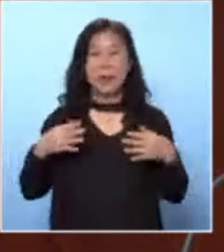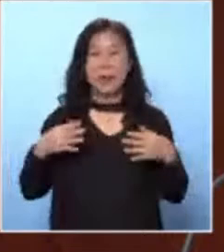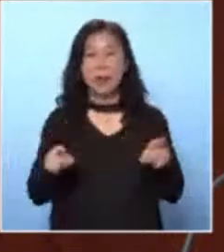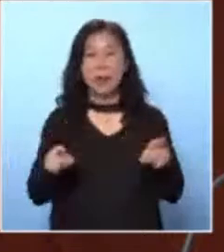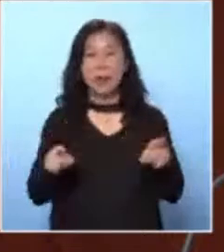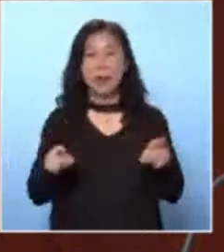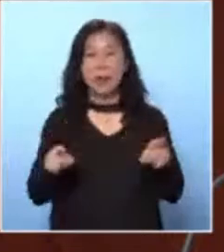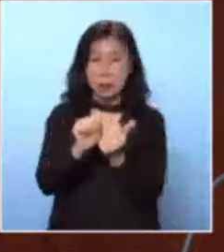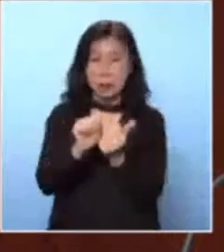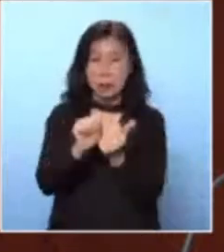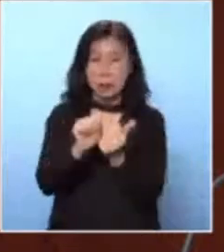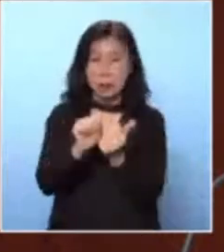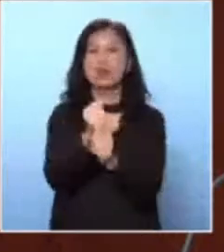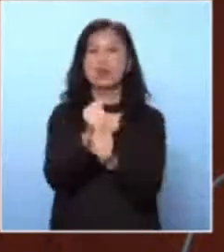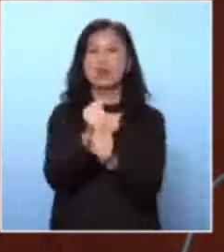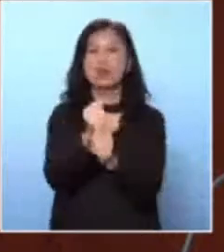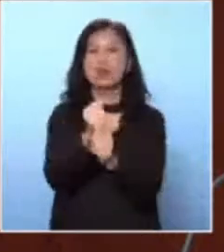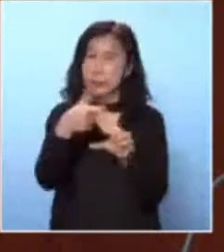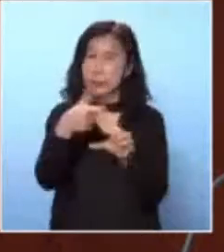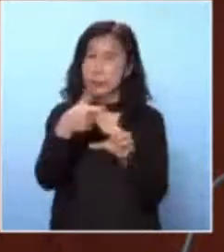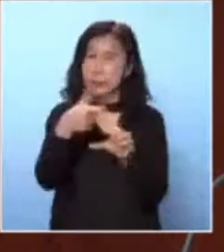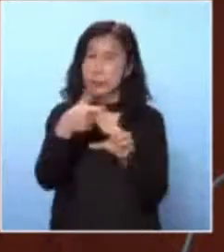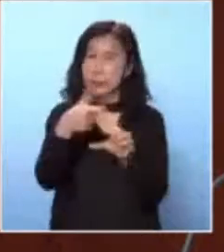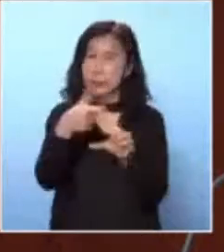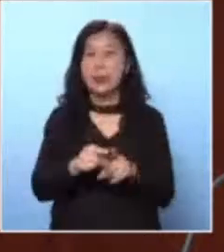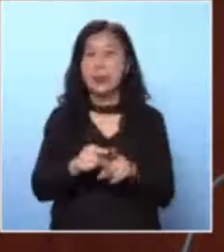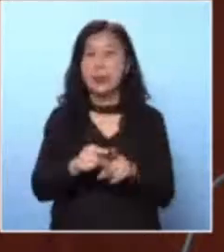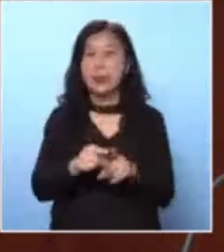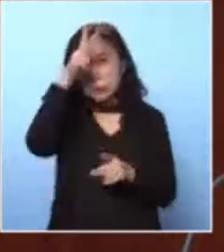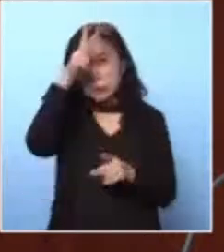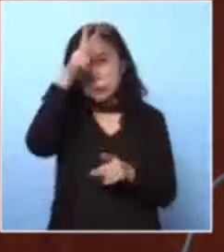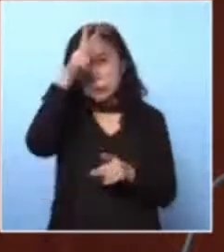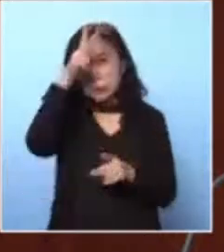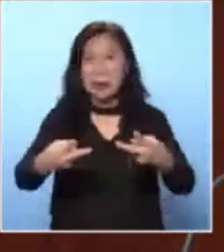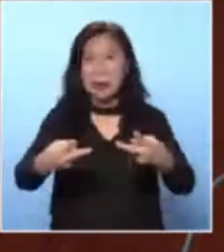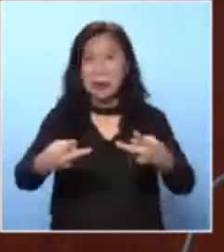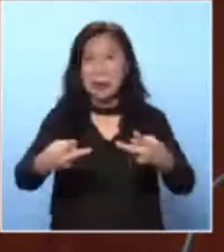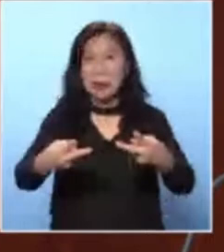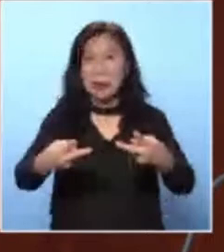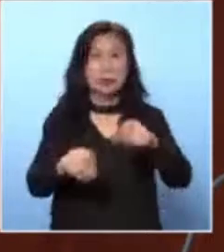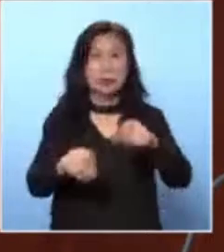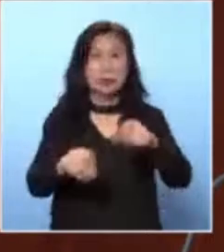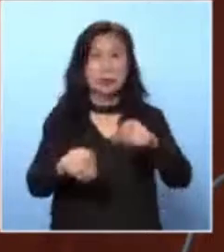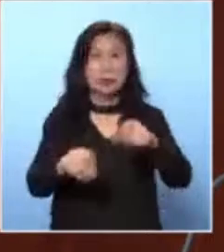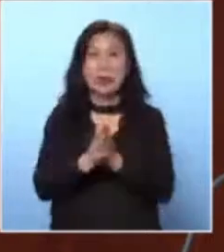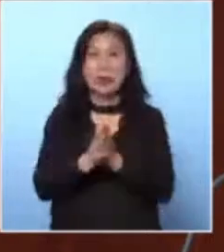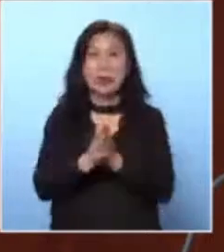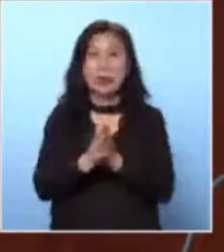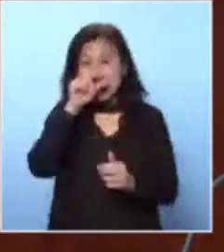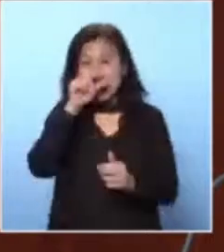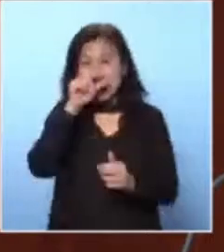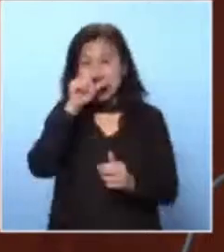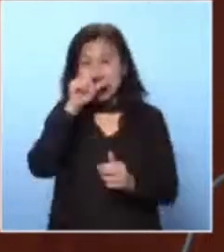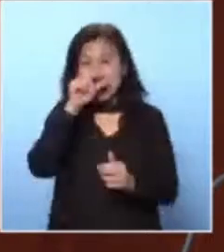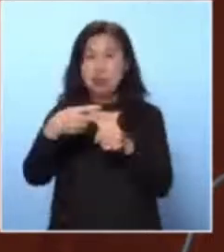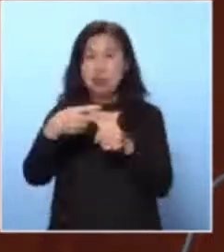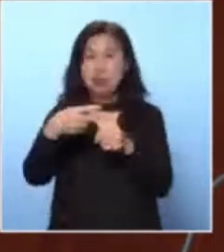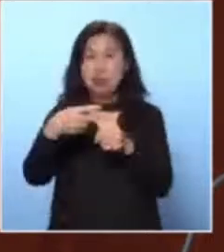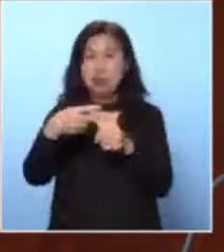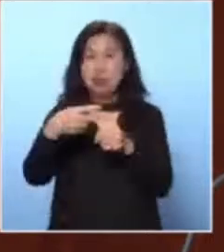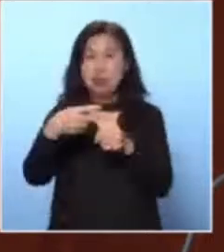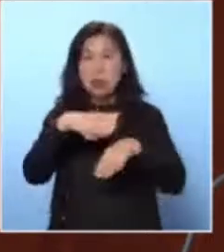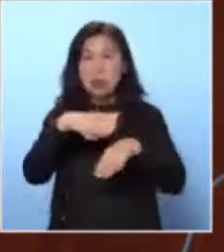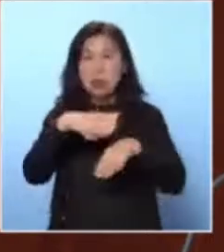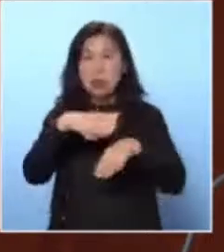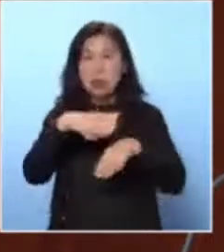as ancillary businesses, offering government sites in Shangshui area to livestock farms affected by government